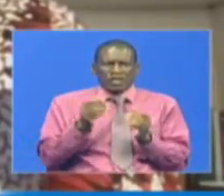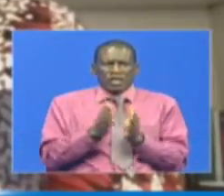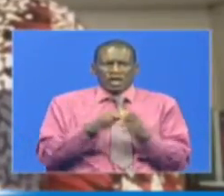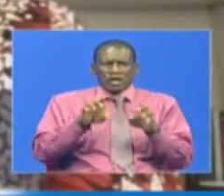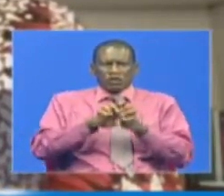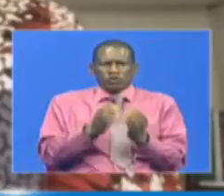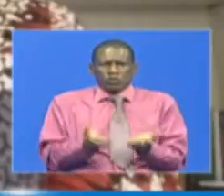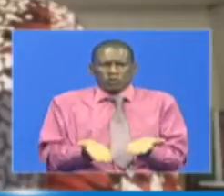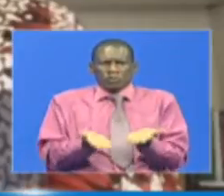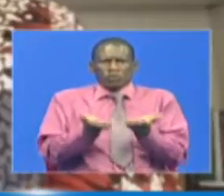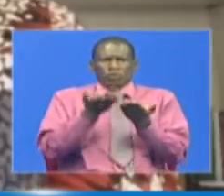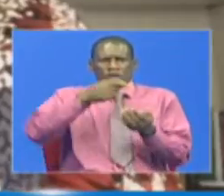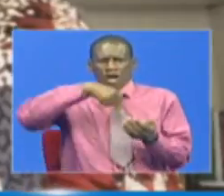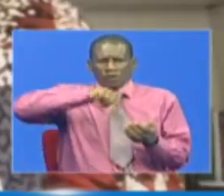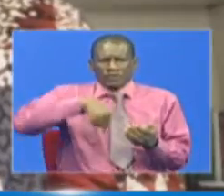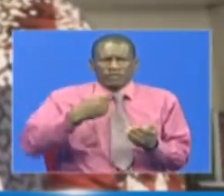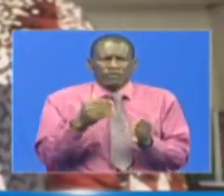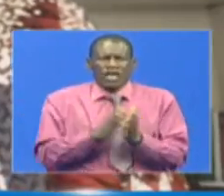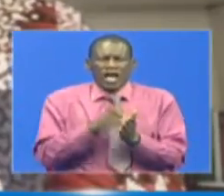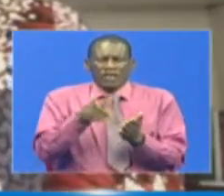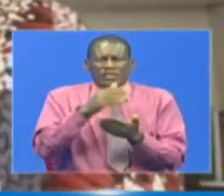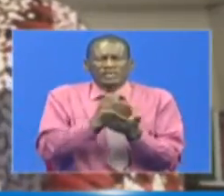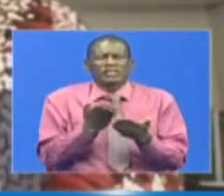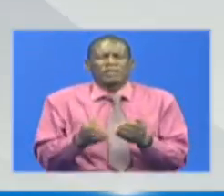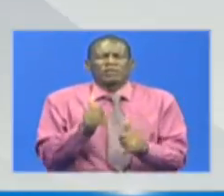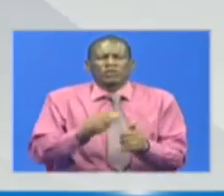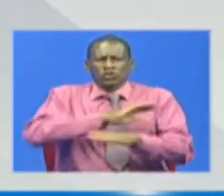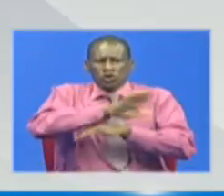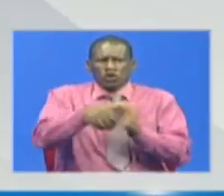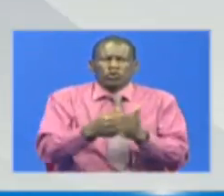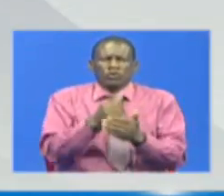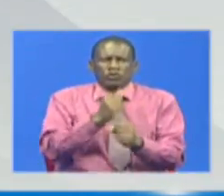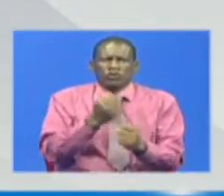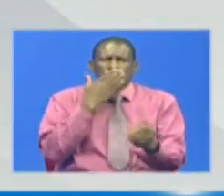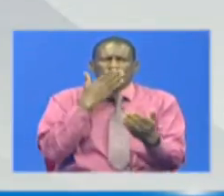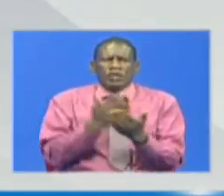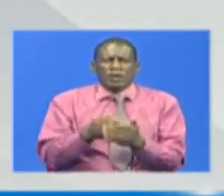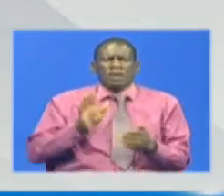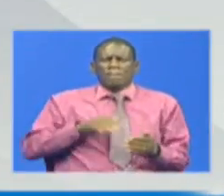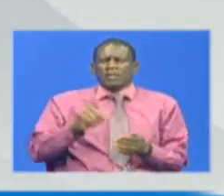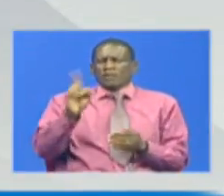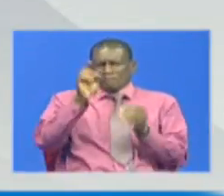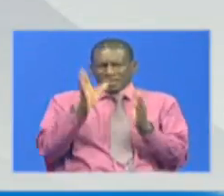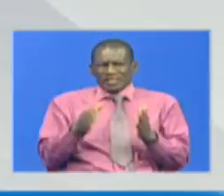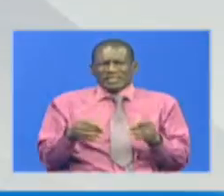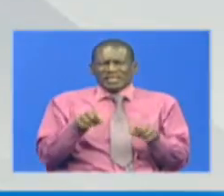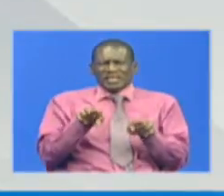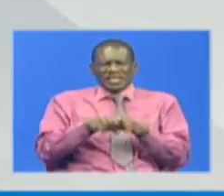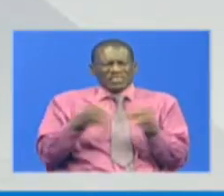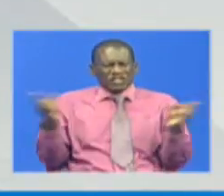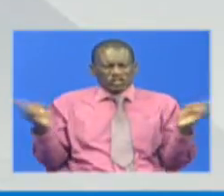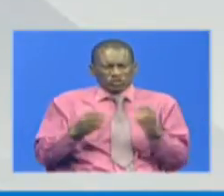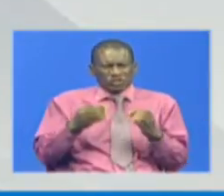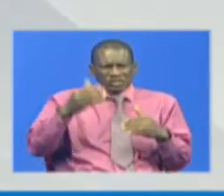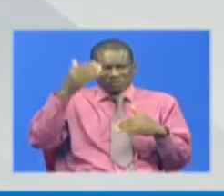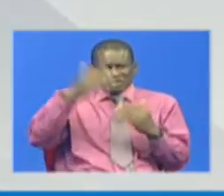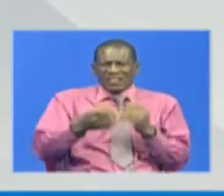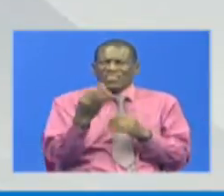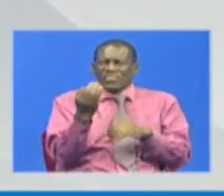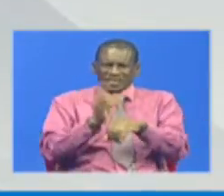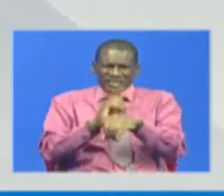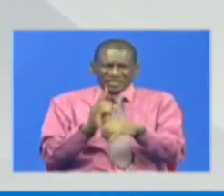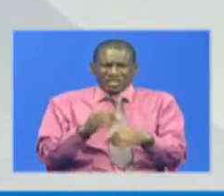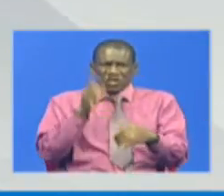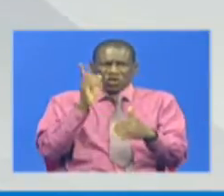promote ourselves. And it is something we must all do. Thank you very much. All right, Madam CS, just in closing and very briefly in 30 seconds,